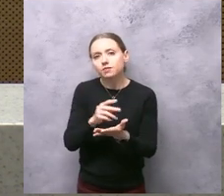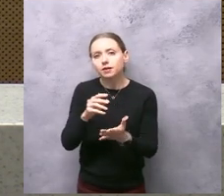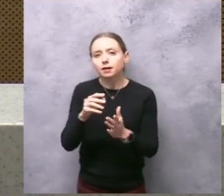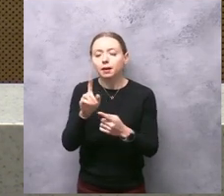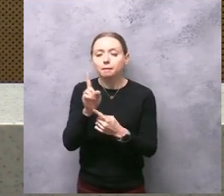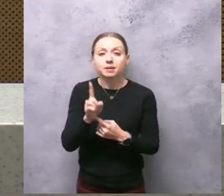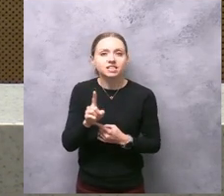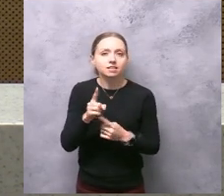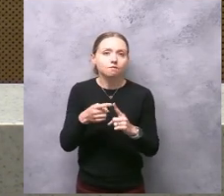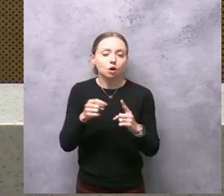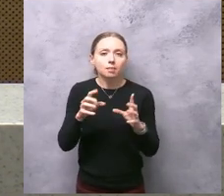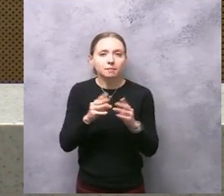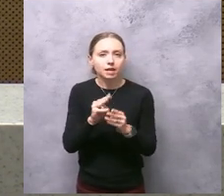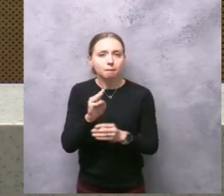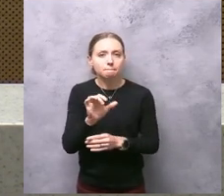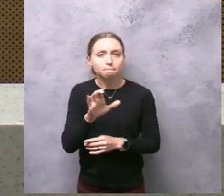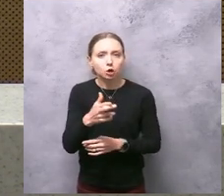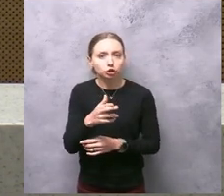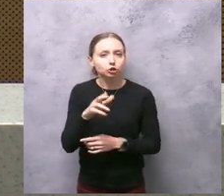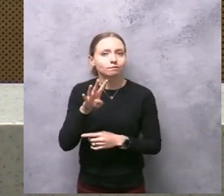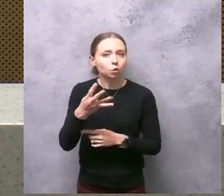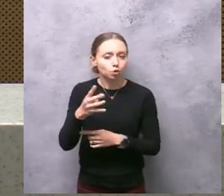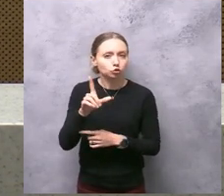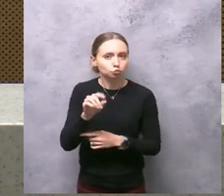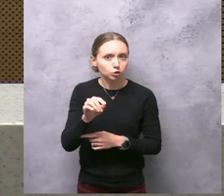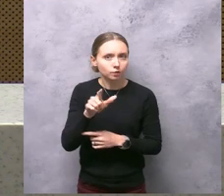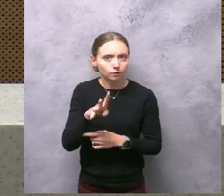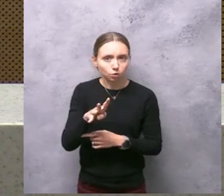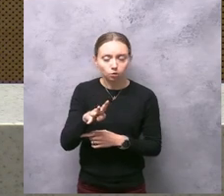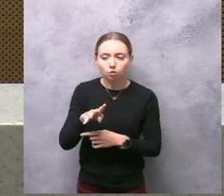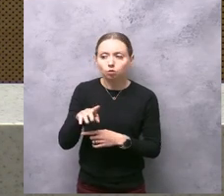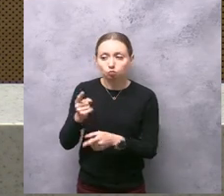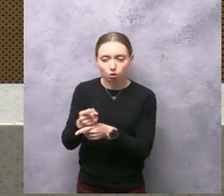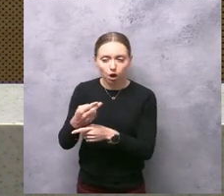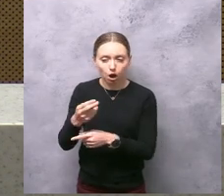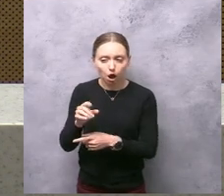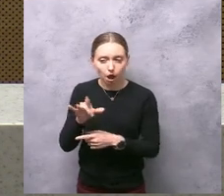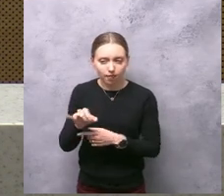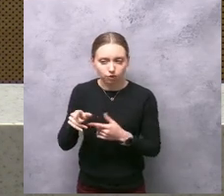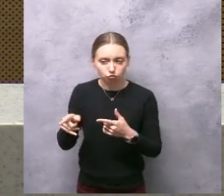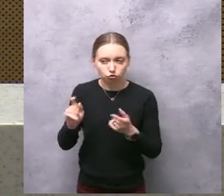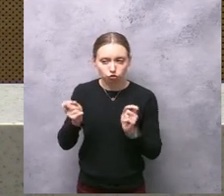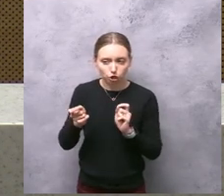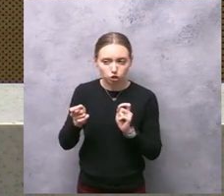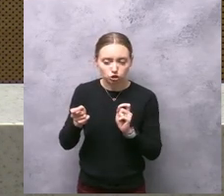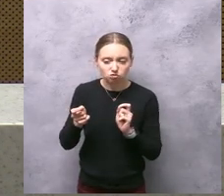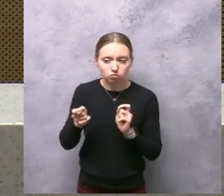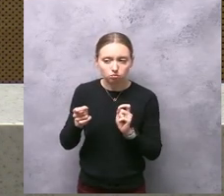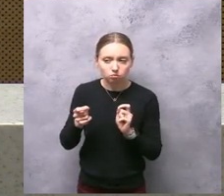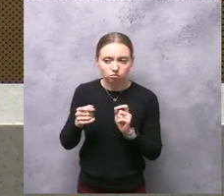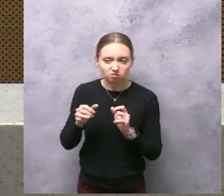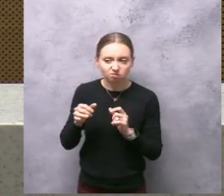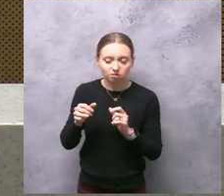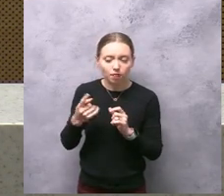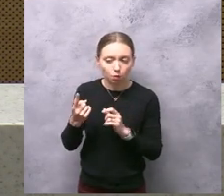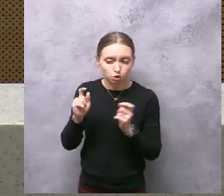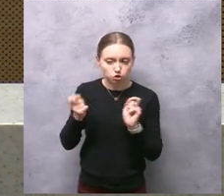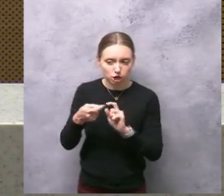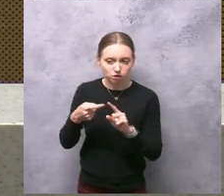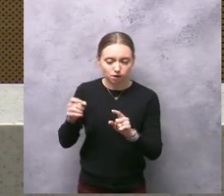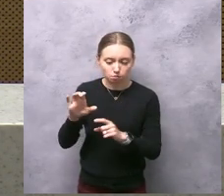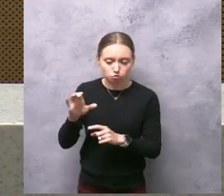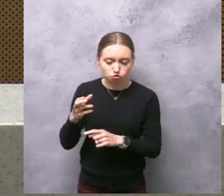4, 2024. And that was changed, correct, Holly? The one major change from Christine? The one change was made on